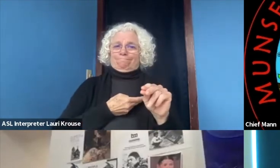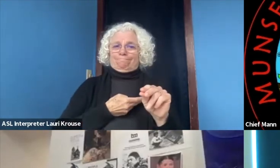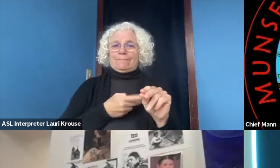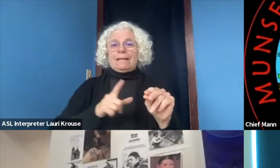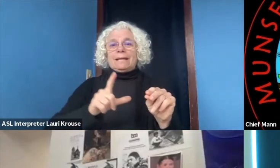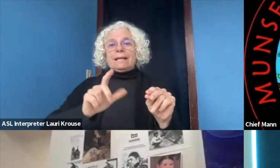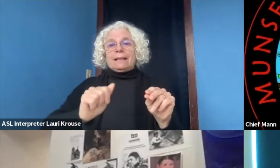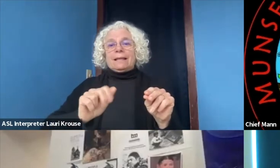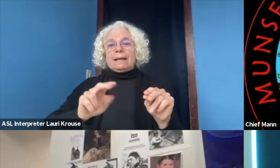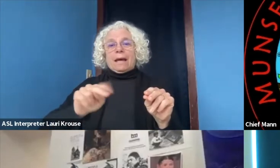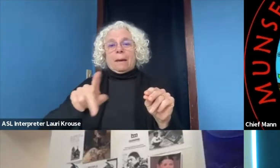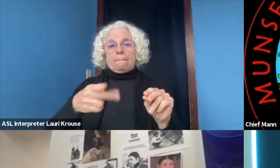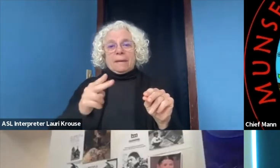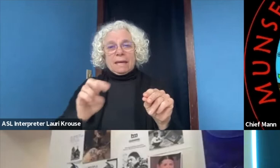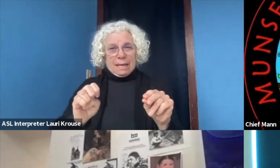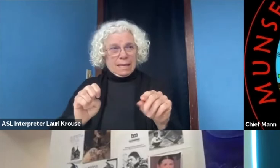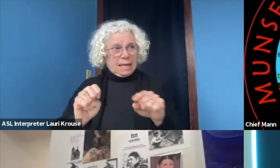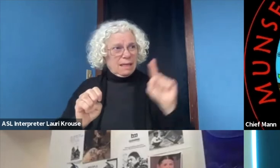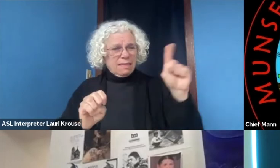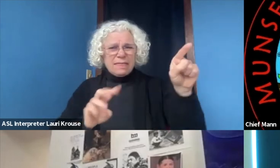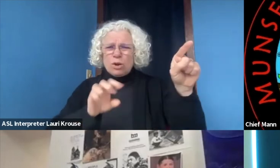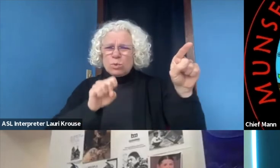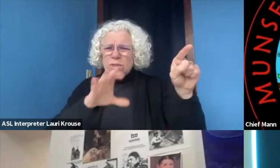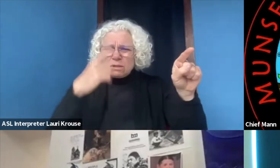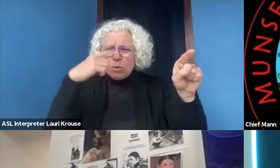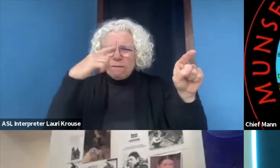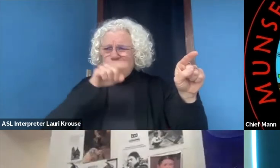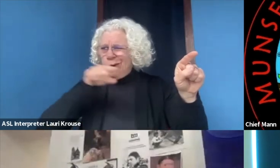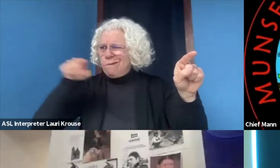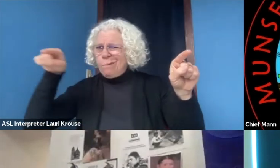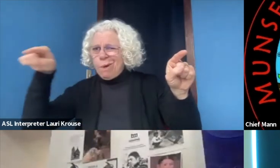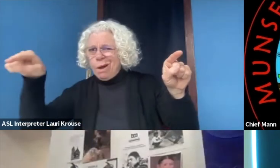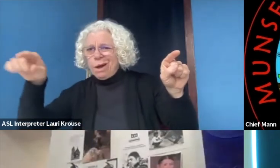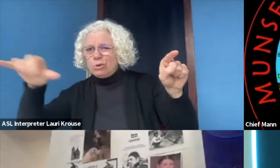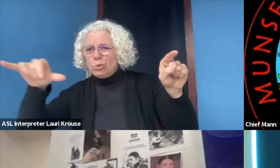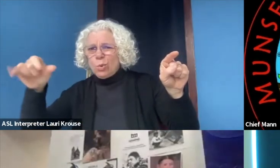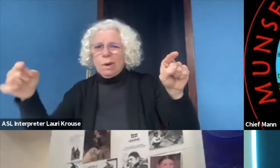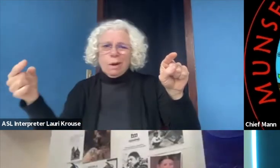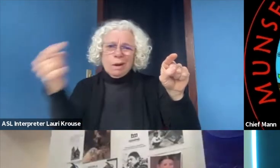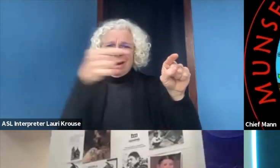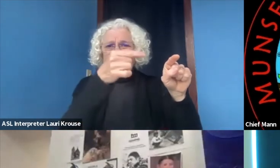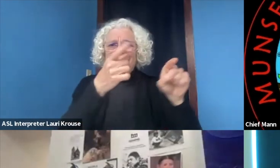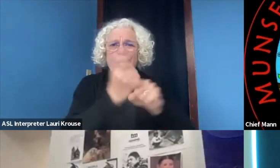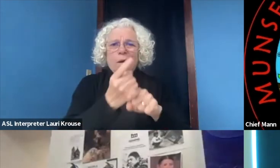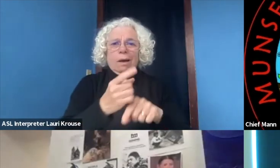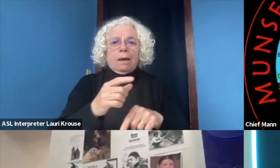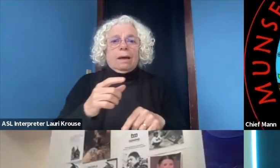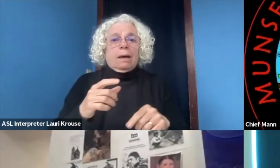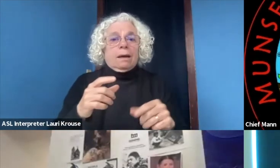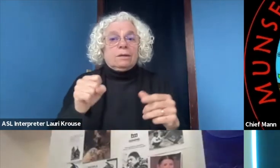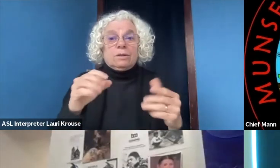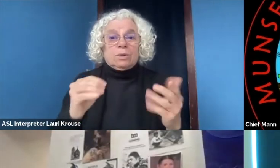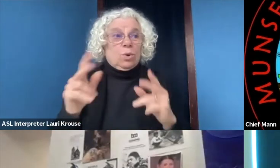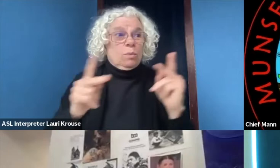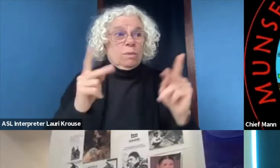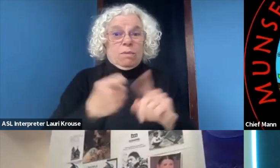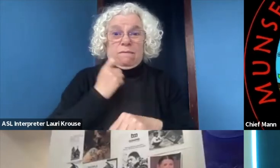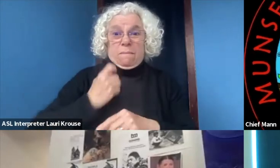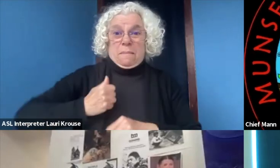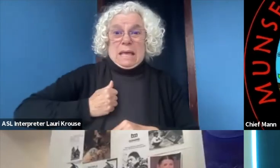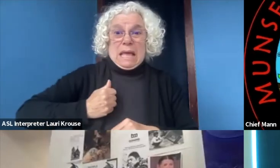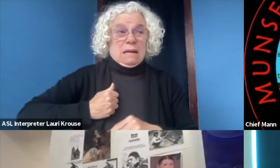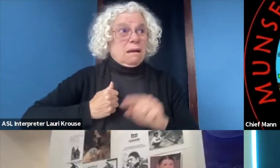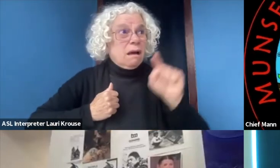Lenape up in Wisconsin, the Lenape in Oklahoma, two groups there, the Lenape up in Canada, the two groups